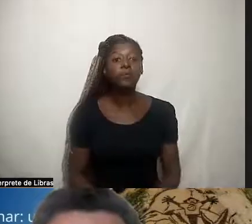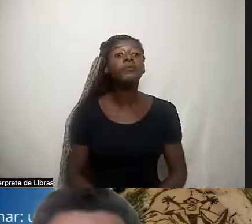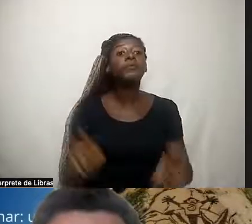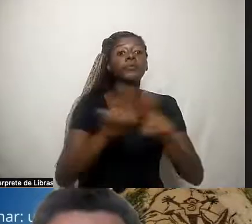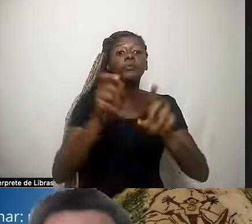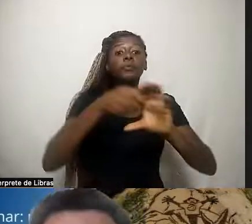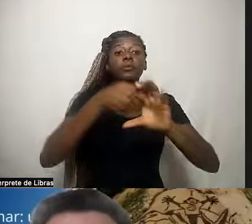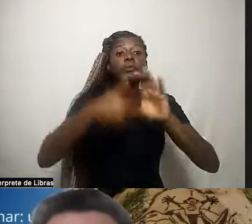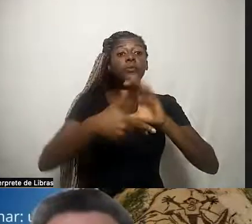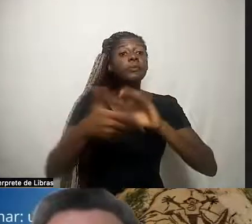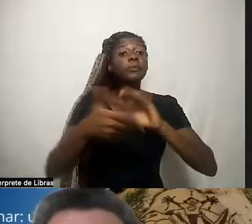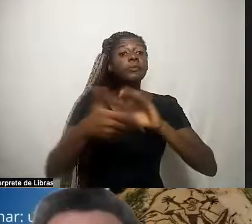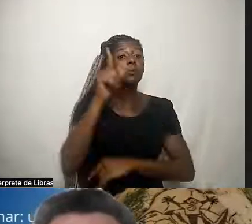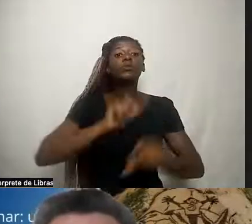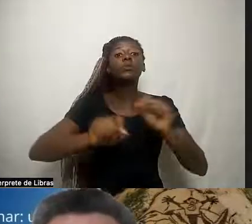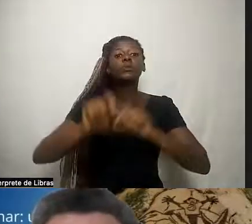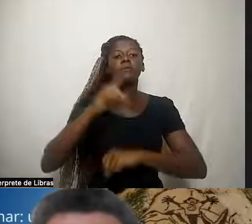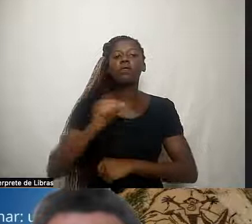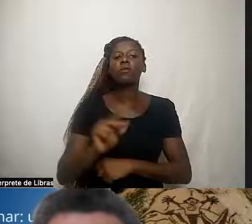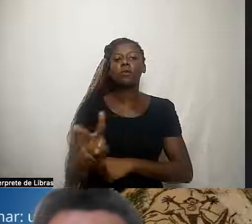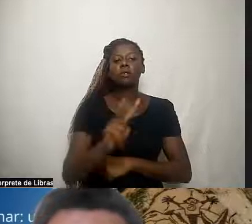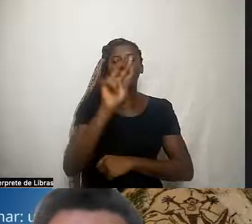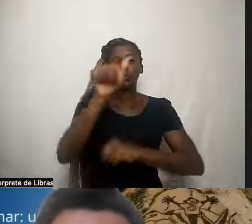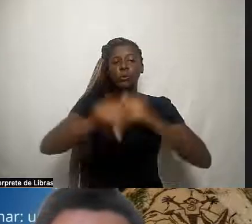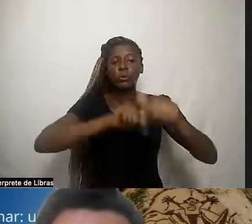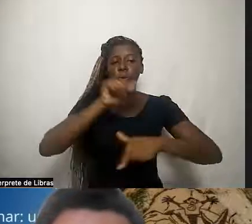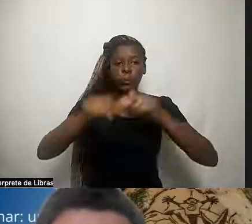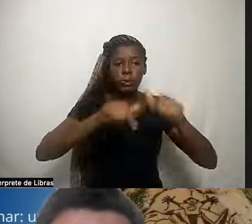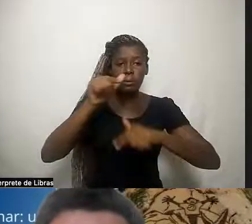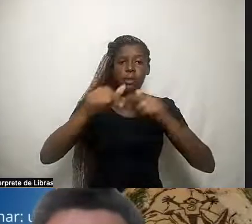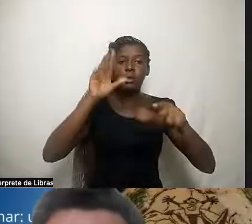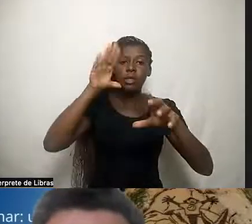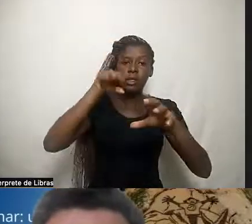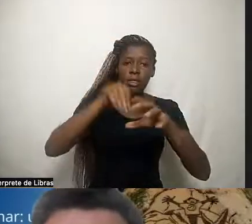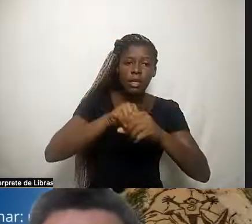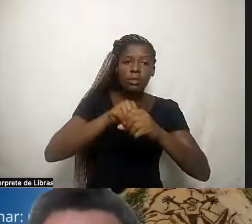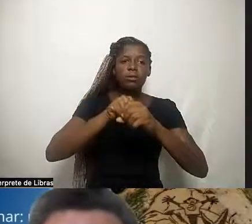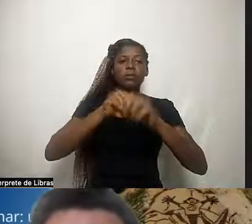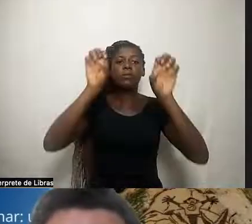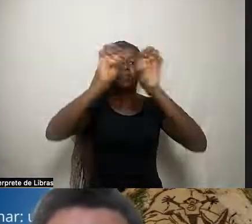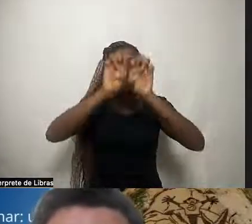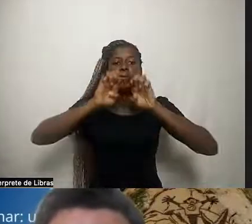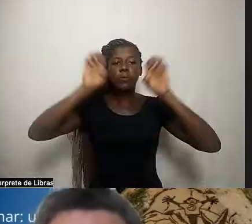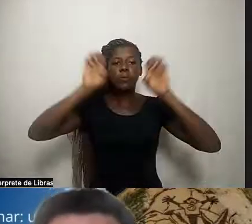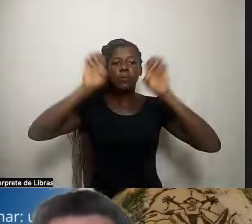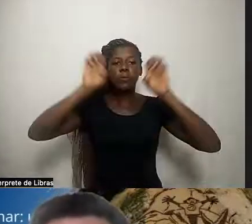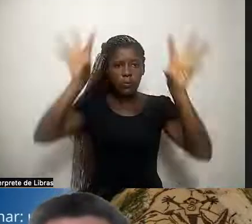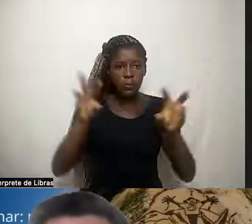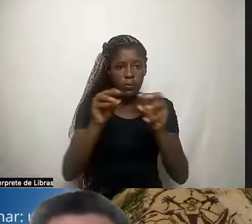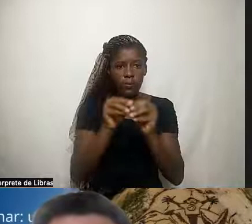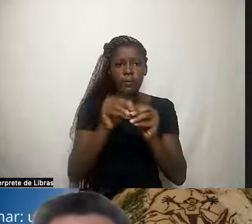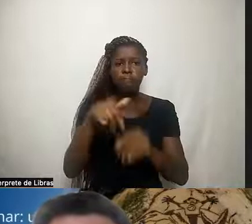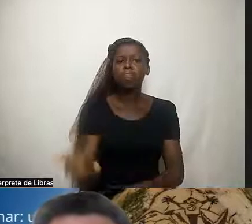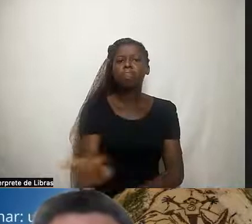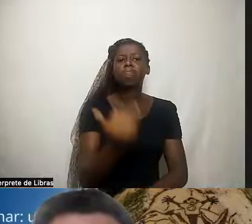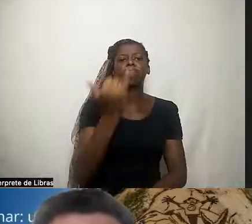also is the ecosystem services valuation. It is a very important focus